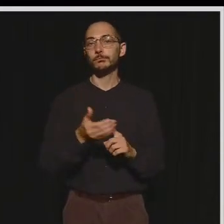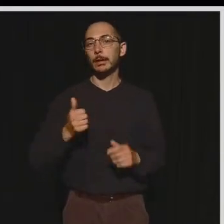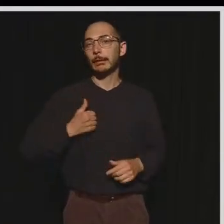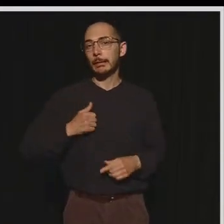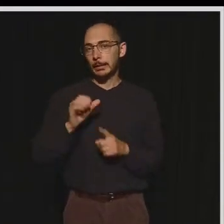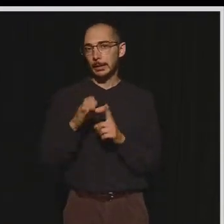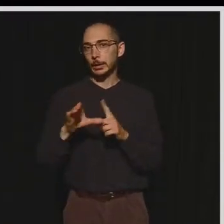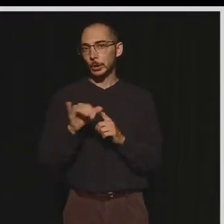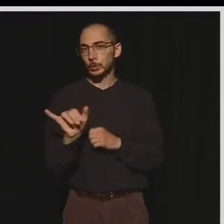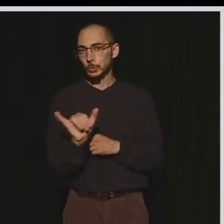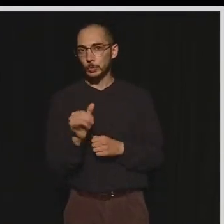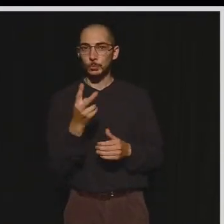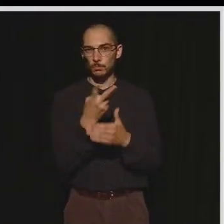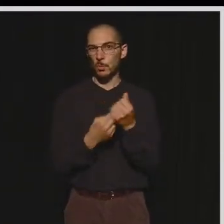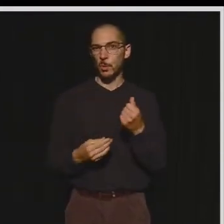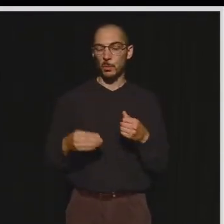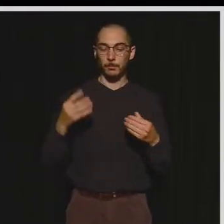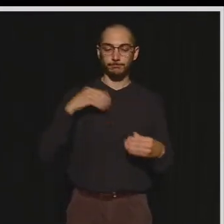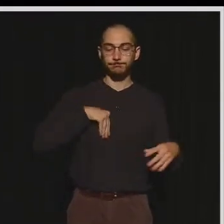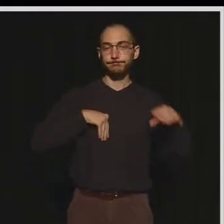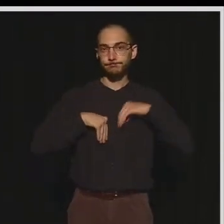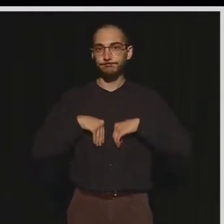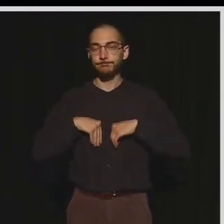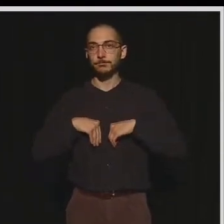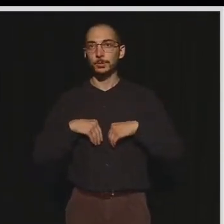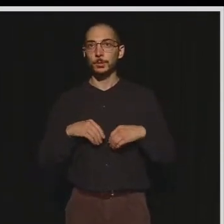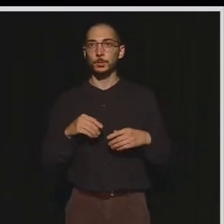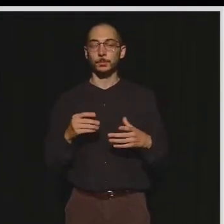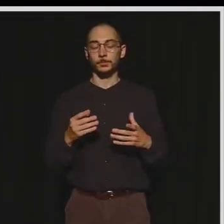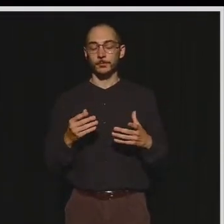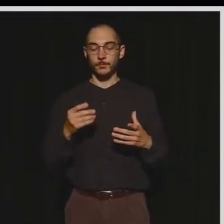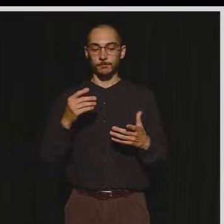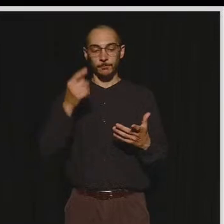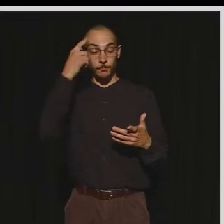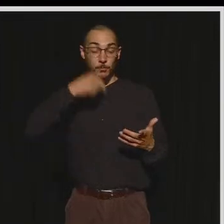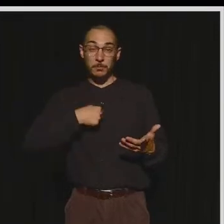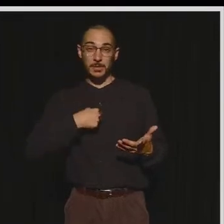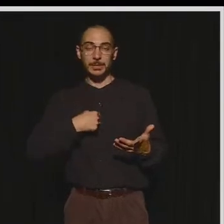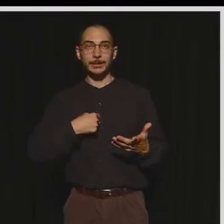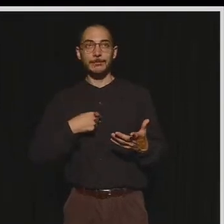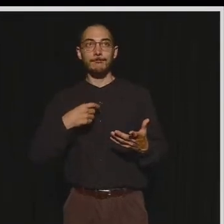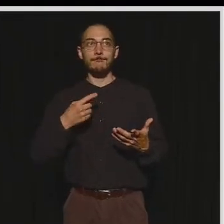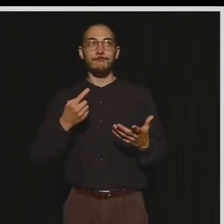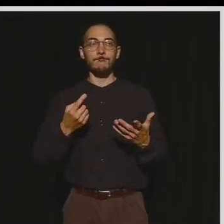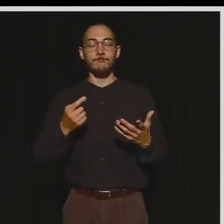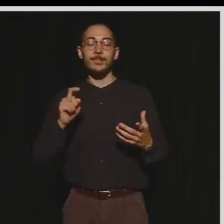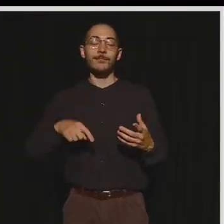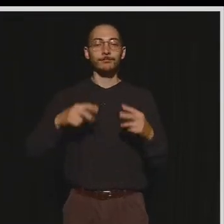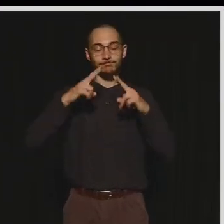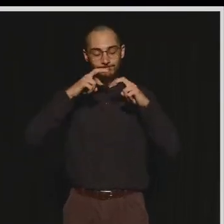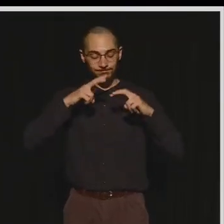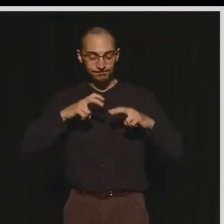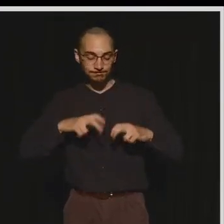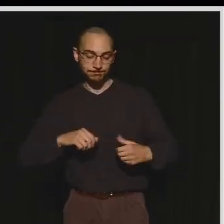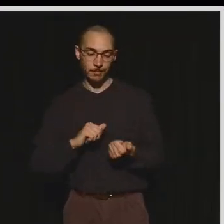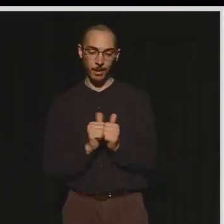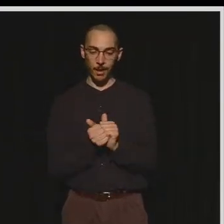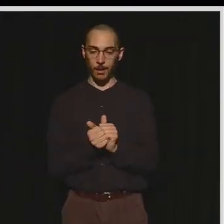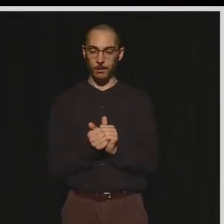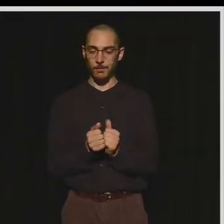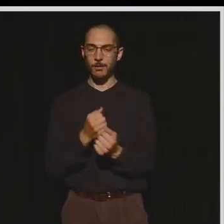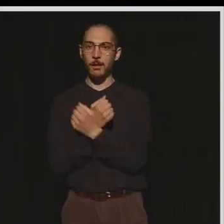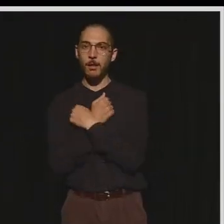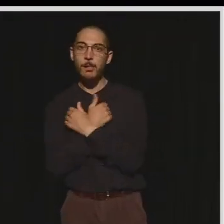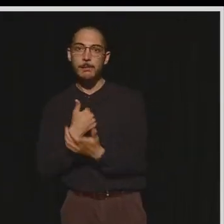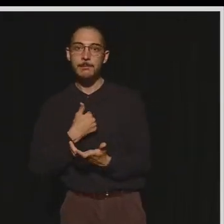in order to experience a full, like, a self-love that I'm worth it, that I am here because I'm meant to